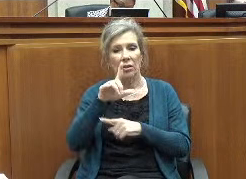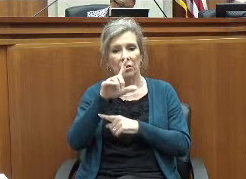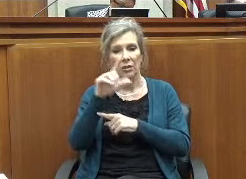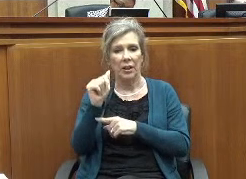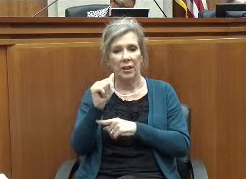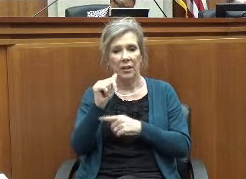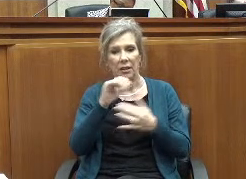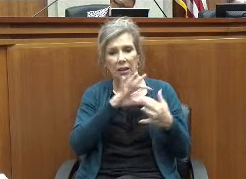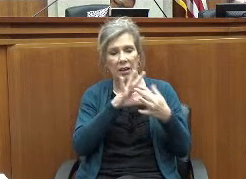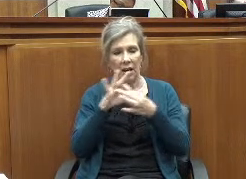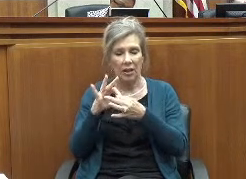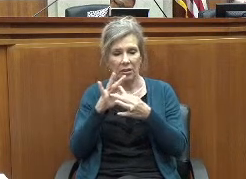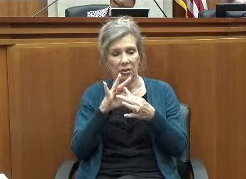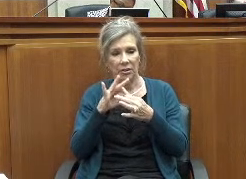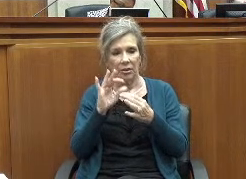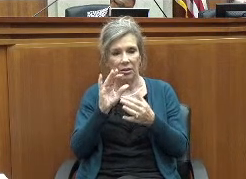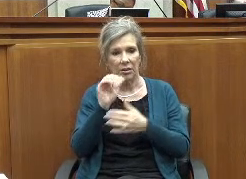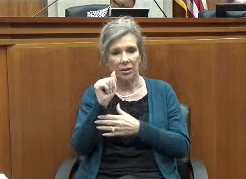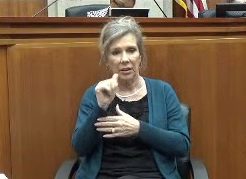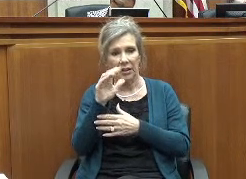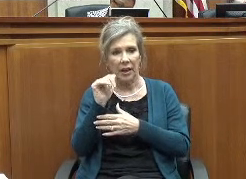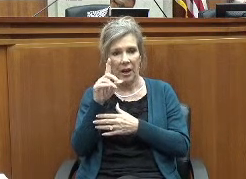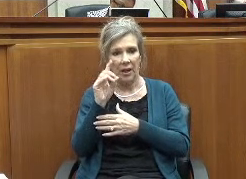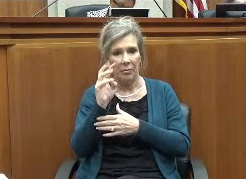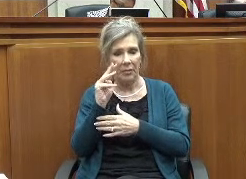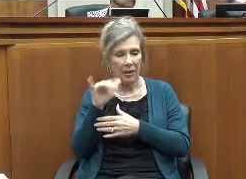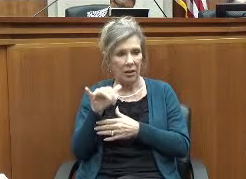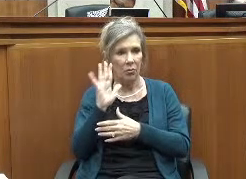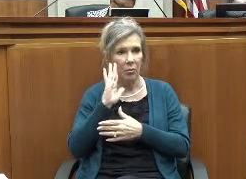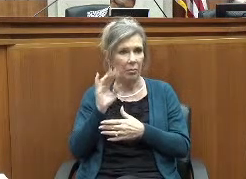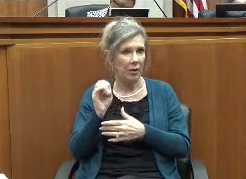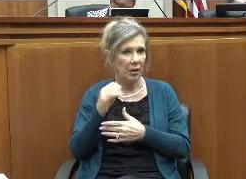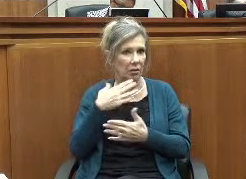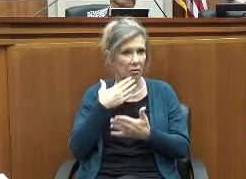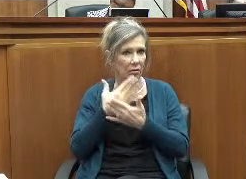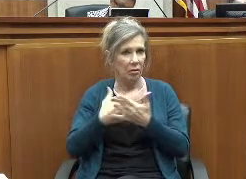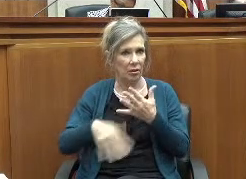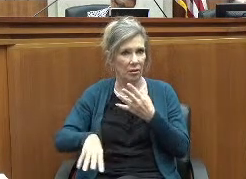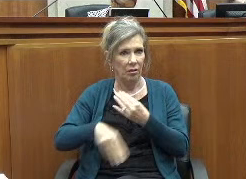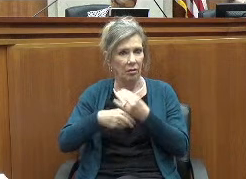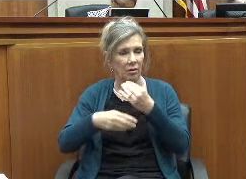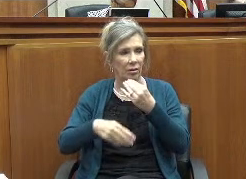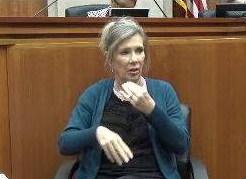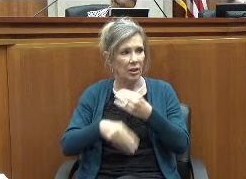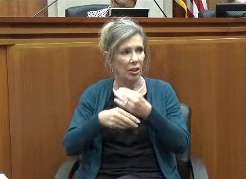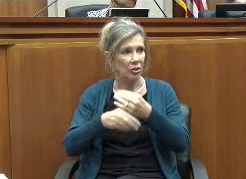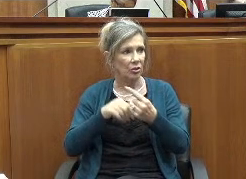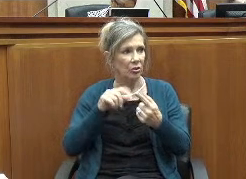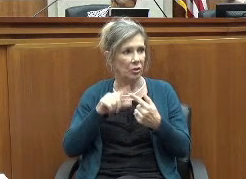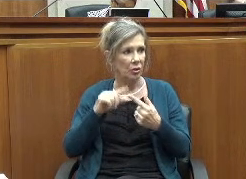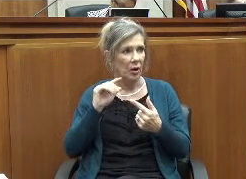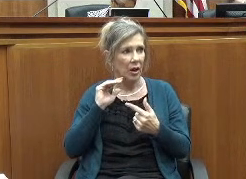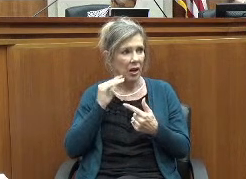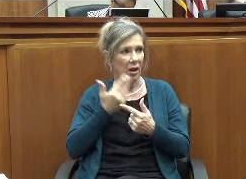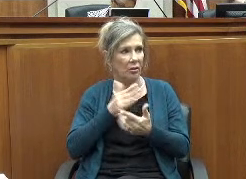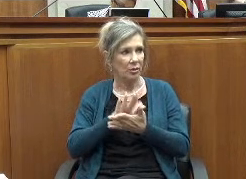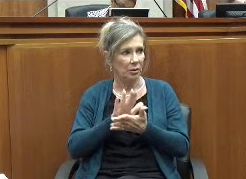would be a very valuable asset to our arsenal of virtual charter schools here in Louisiana for all students, regardless